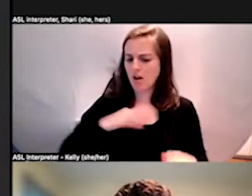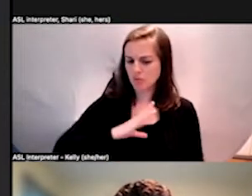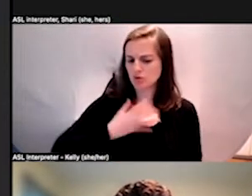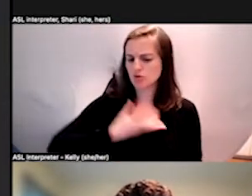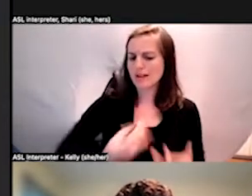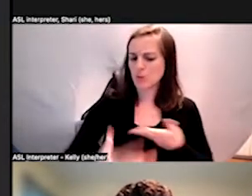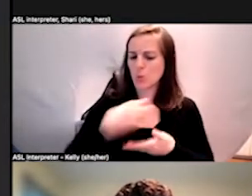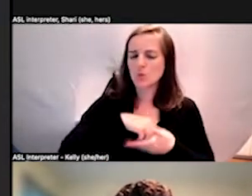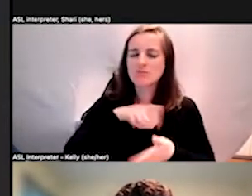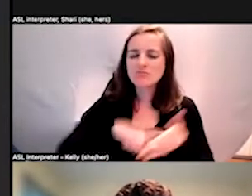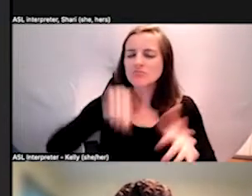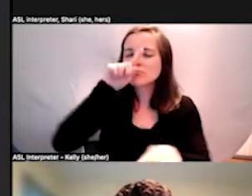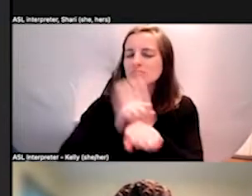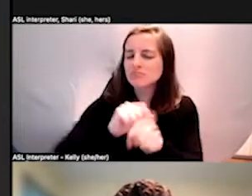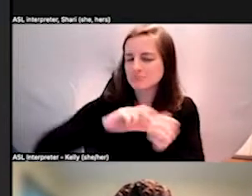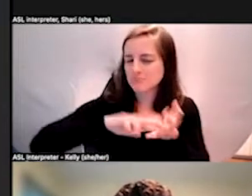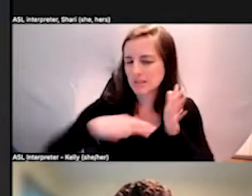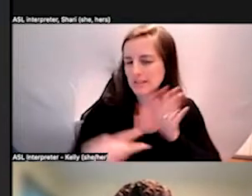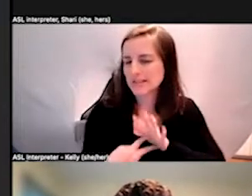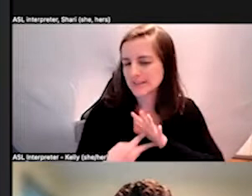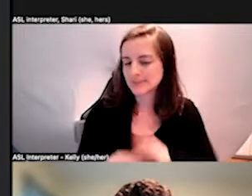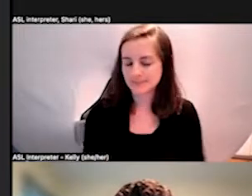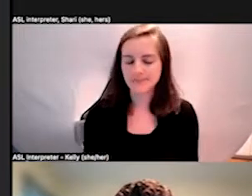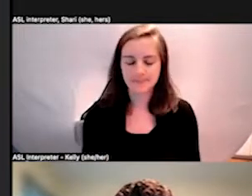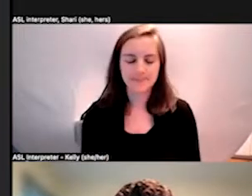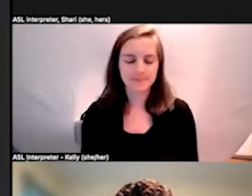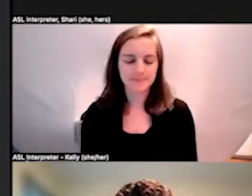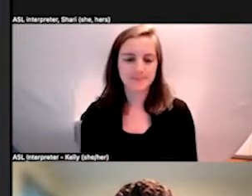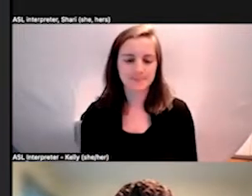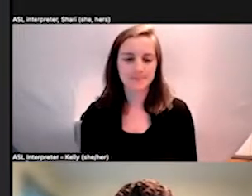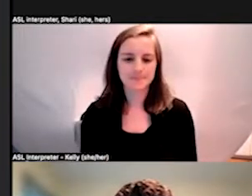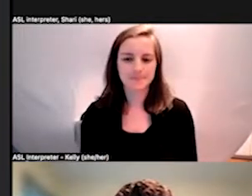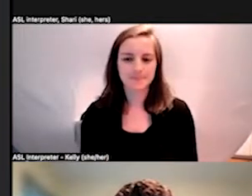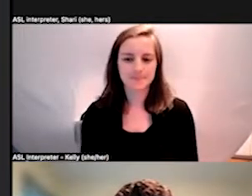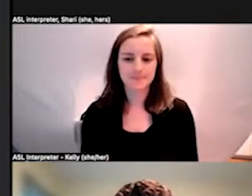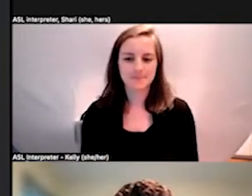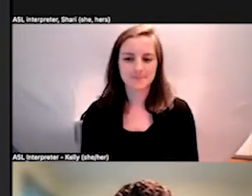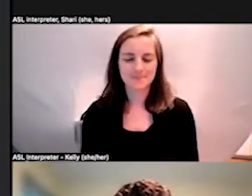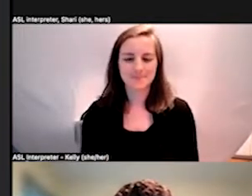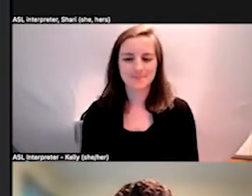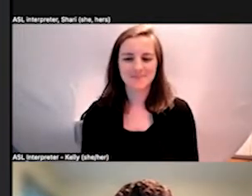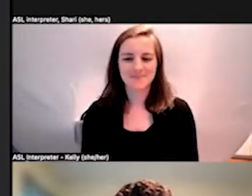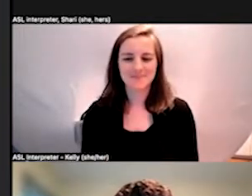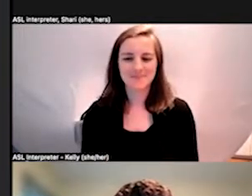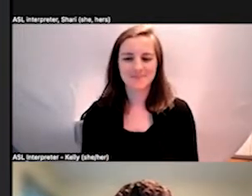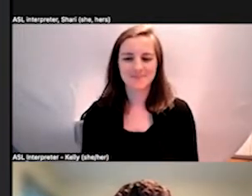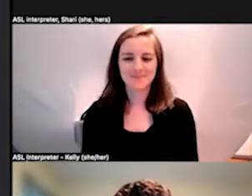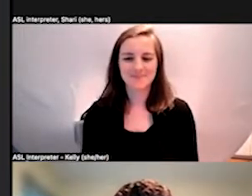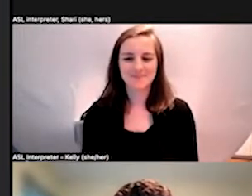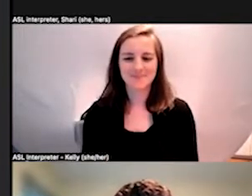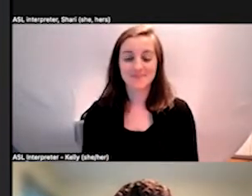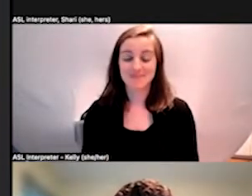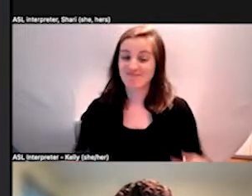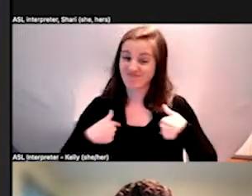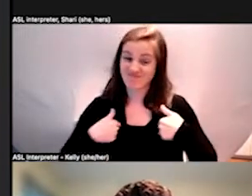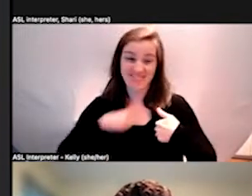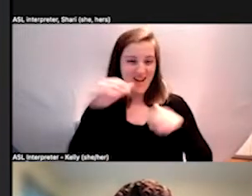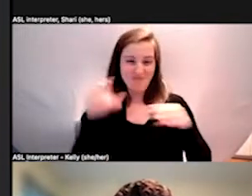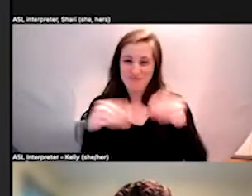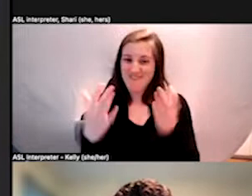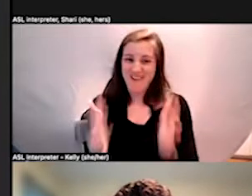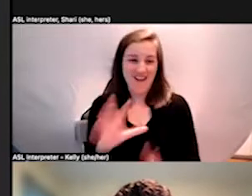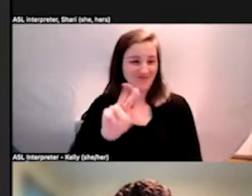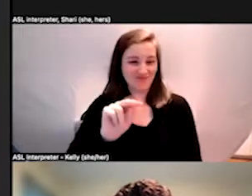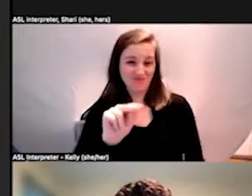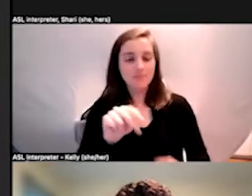our spaces. So those are two of the main things. I am by no means a provider, but from the community programming